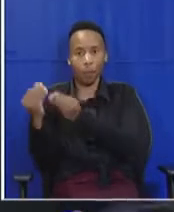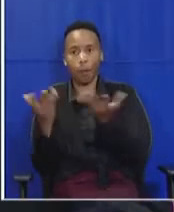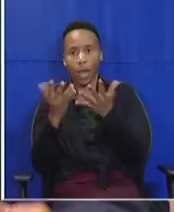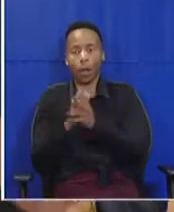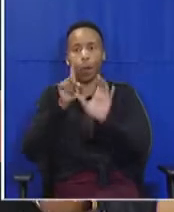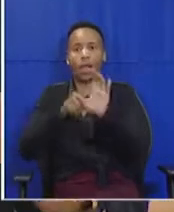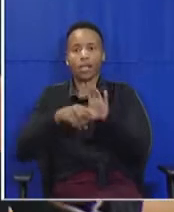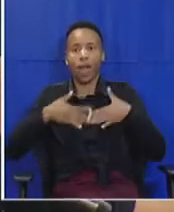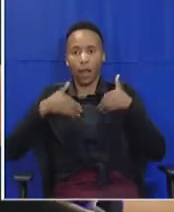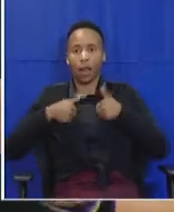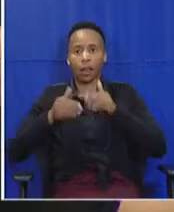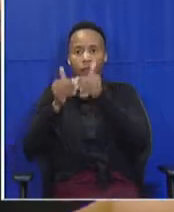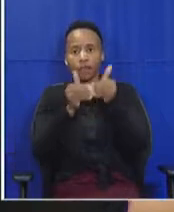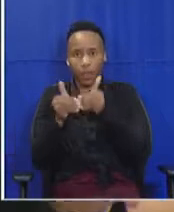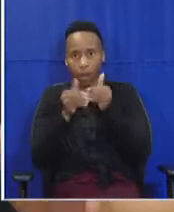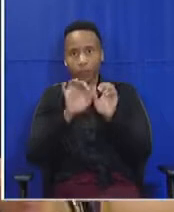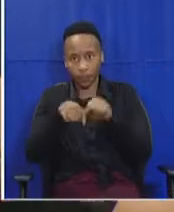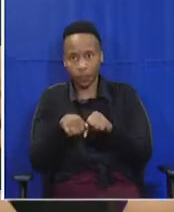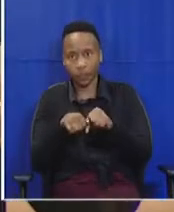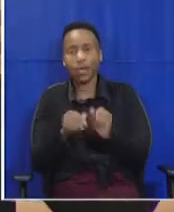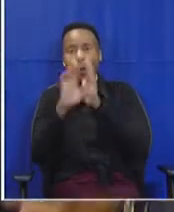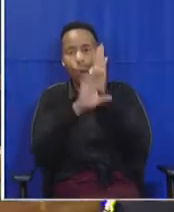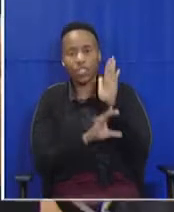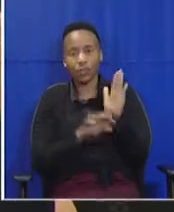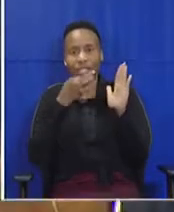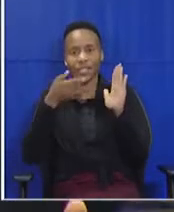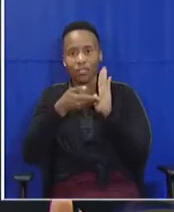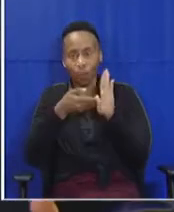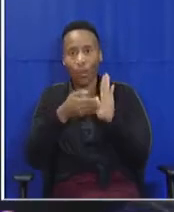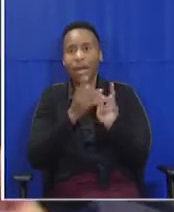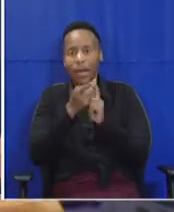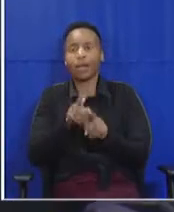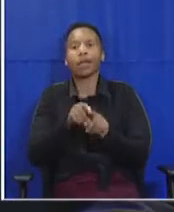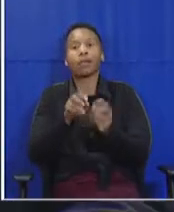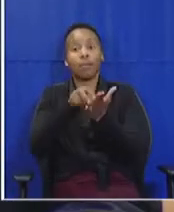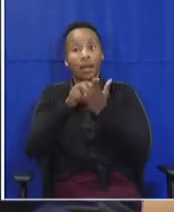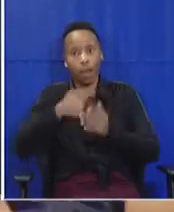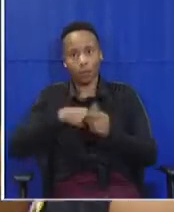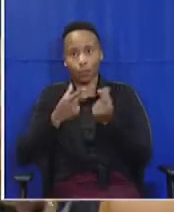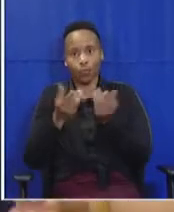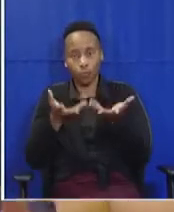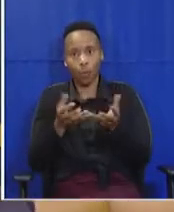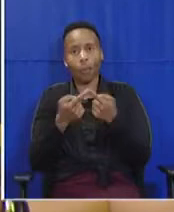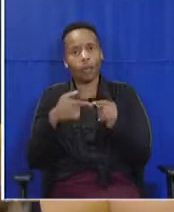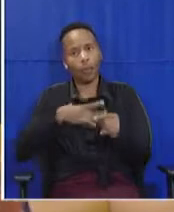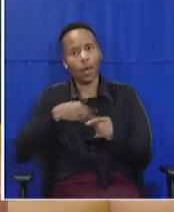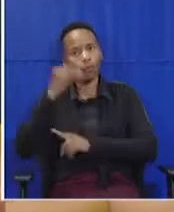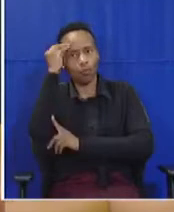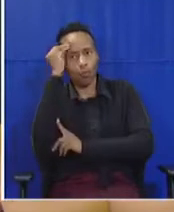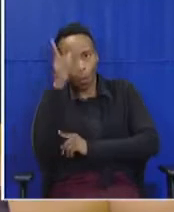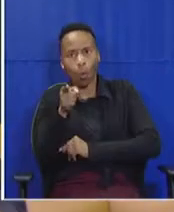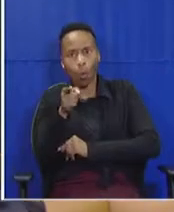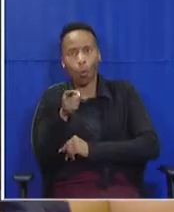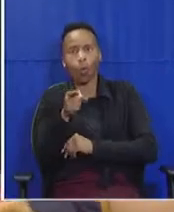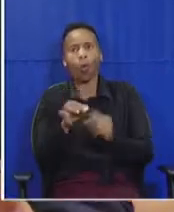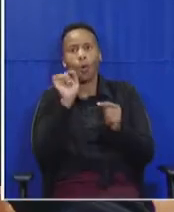non in terms of what our Constitution enjoins us to do. What I'd like to know in terms of costs and containing costs,